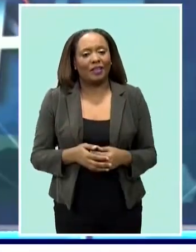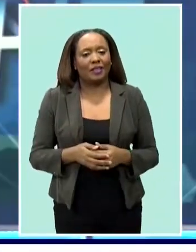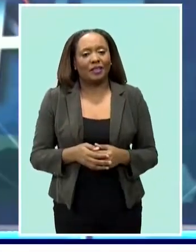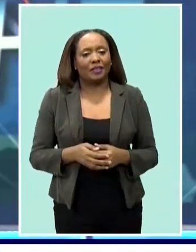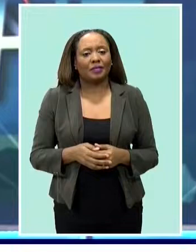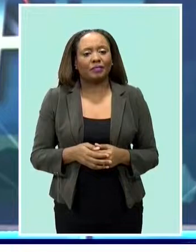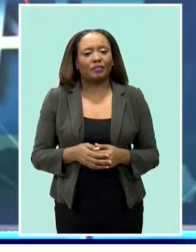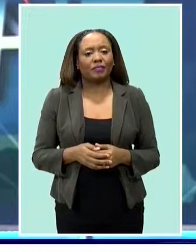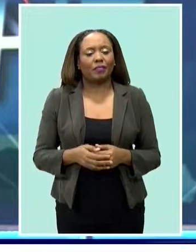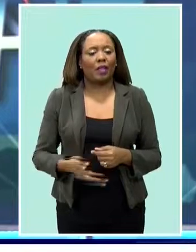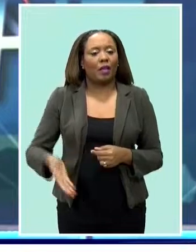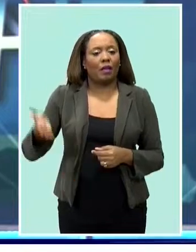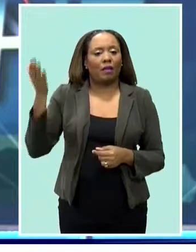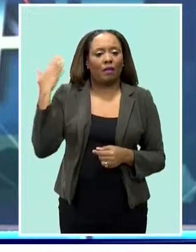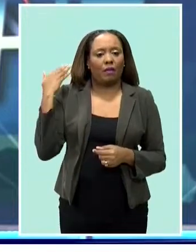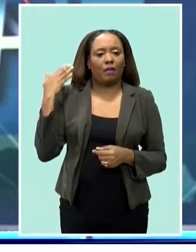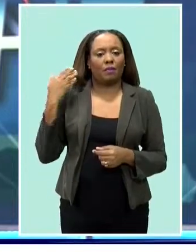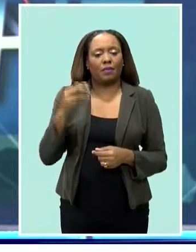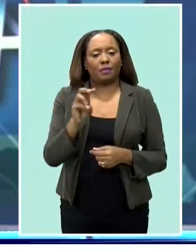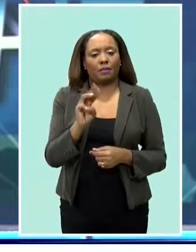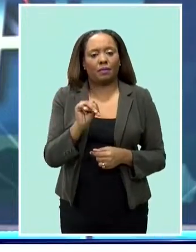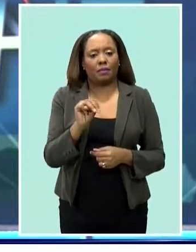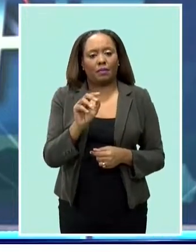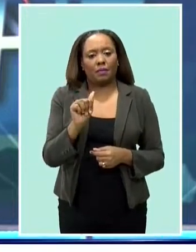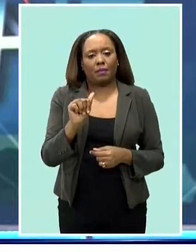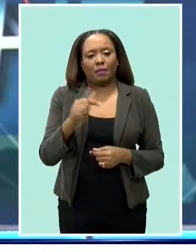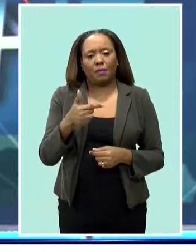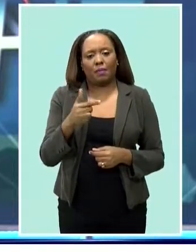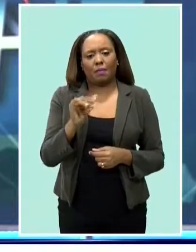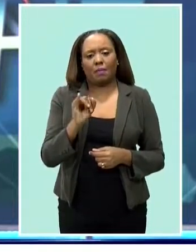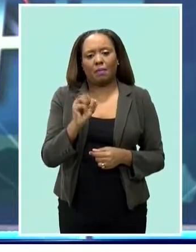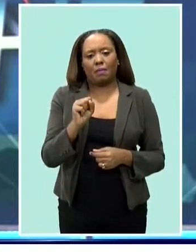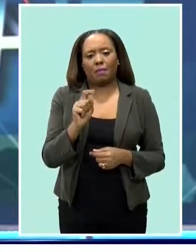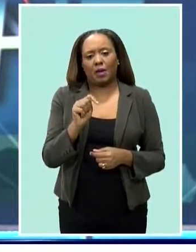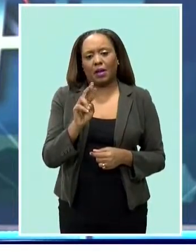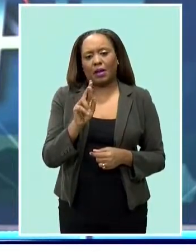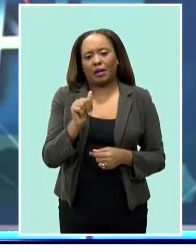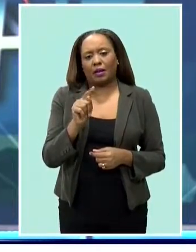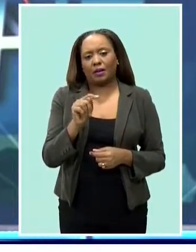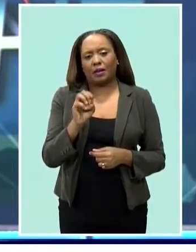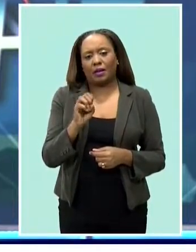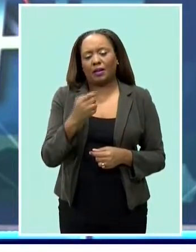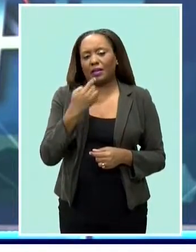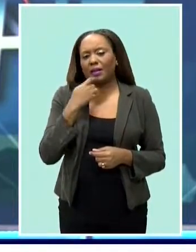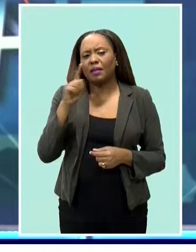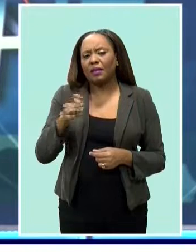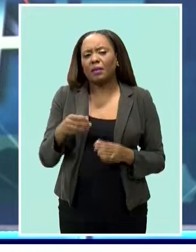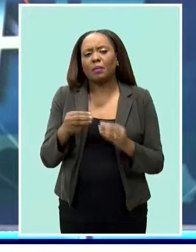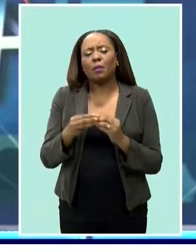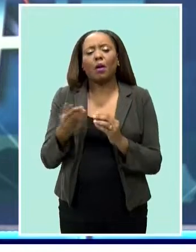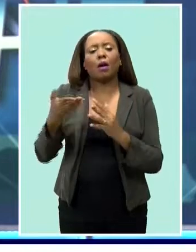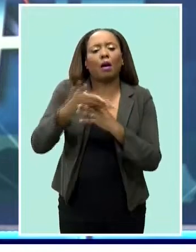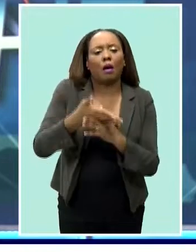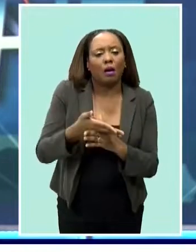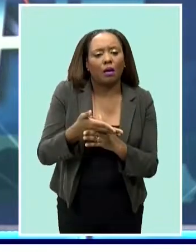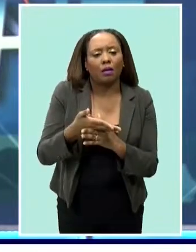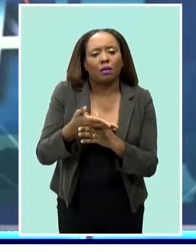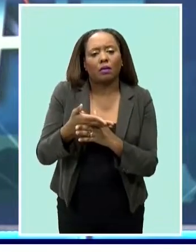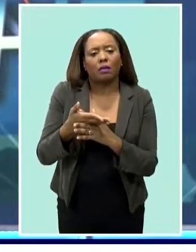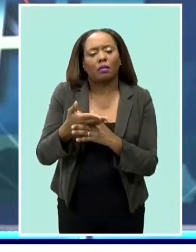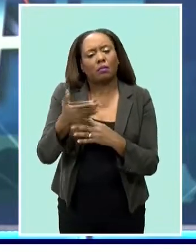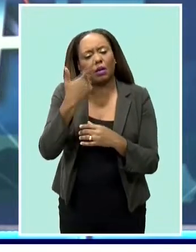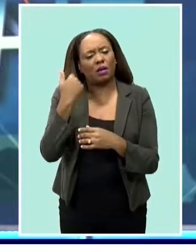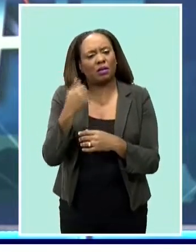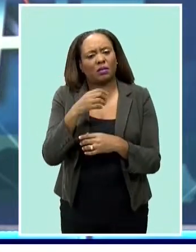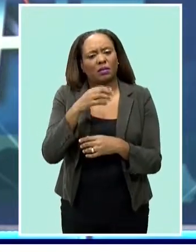Former Magistrate Faith Marshall Harris believes more interventions are needed to save 14 and 15-year-old children from being lured into